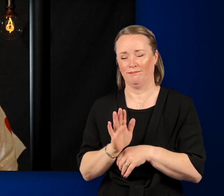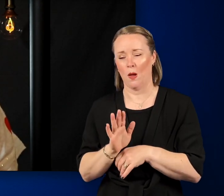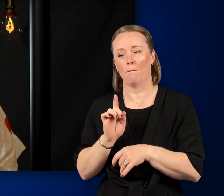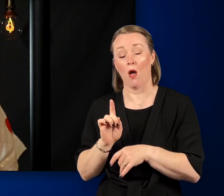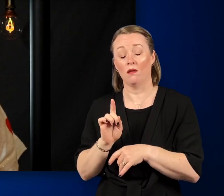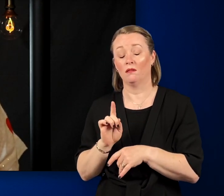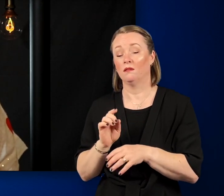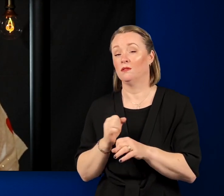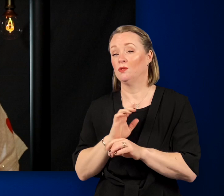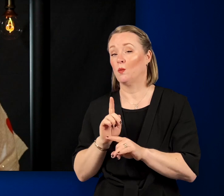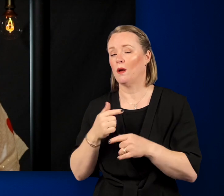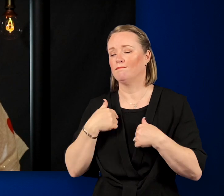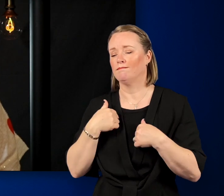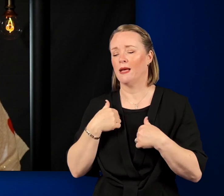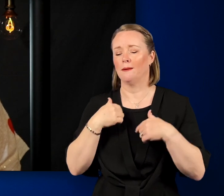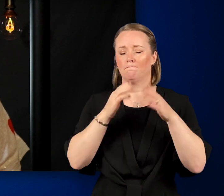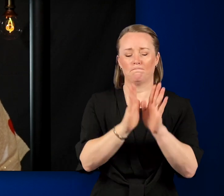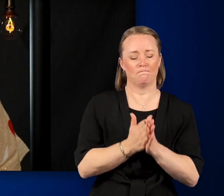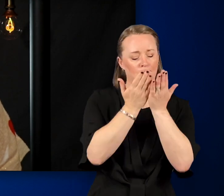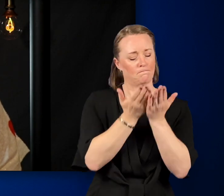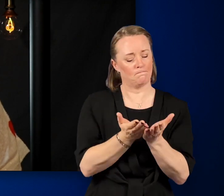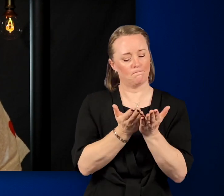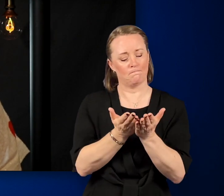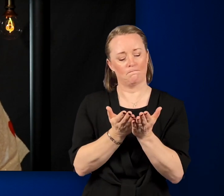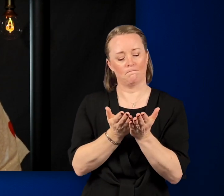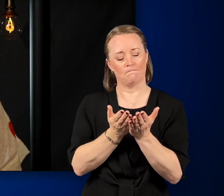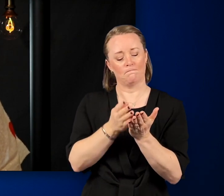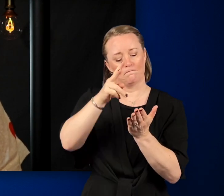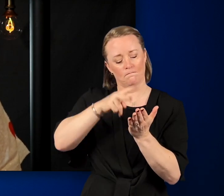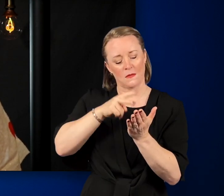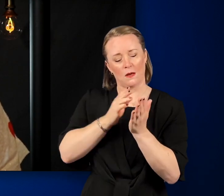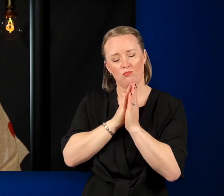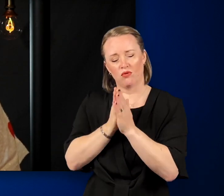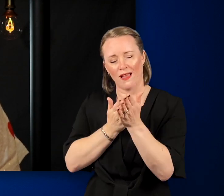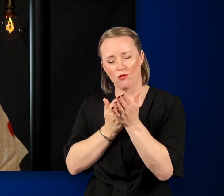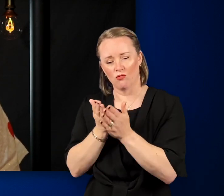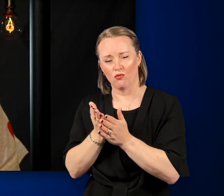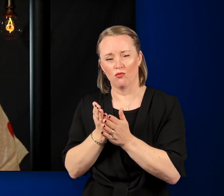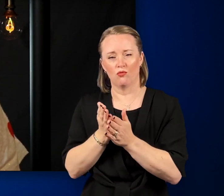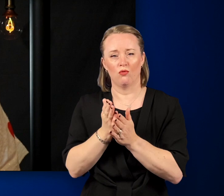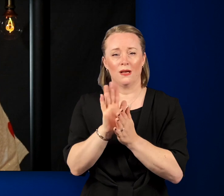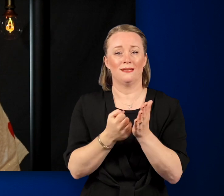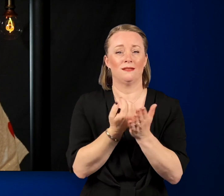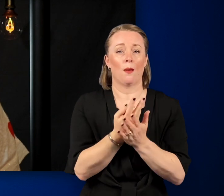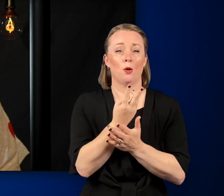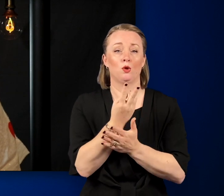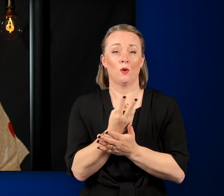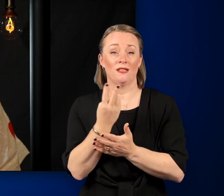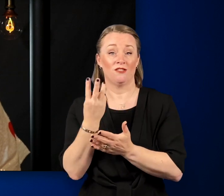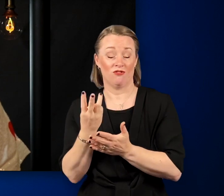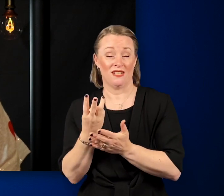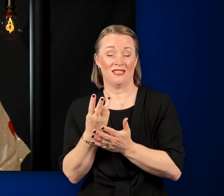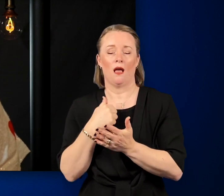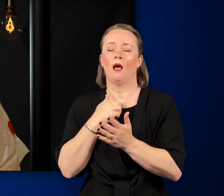I turned to the table of God. I started praying through the 23rd Psalm that we've been looking at in the last few